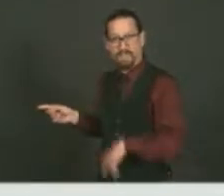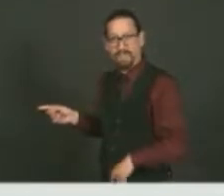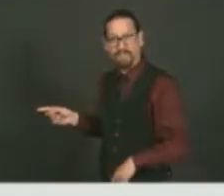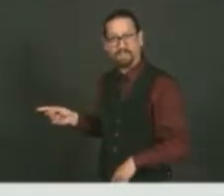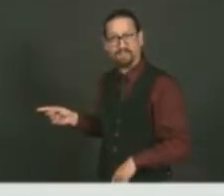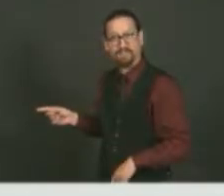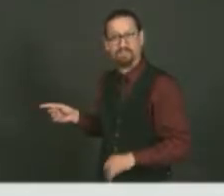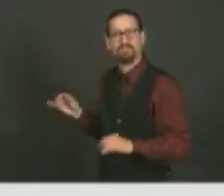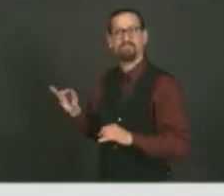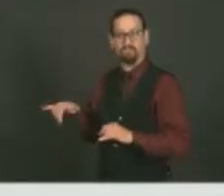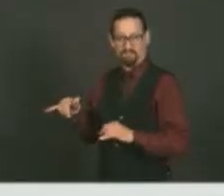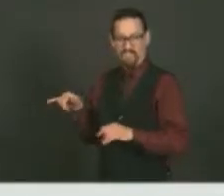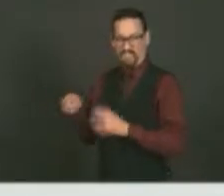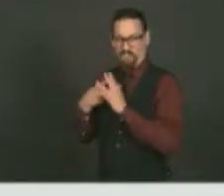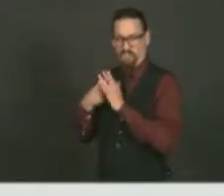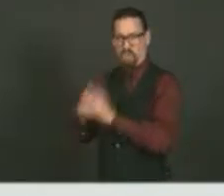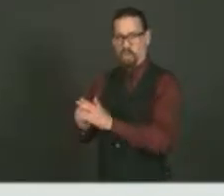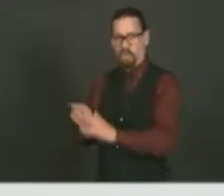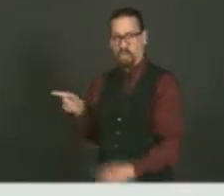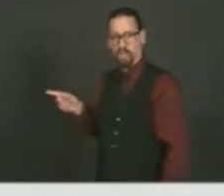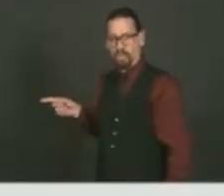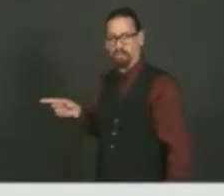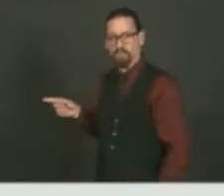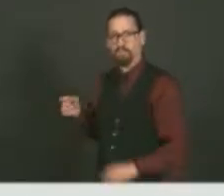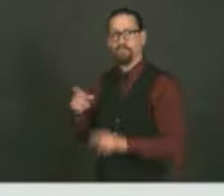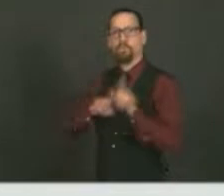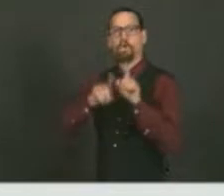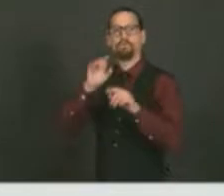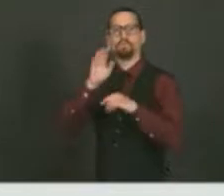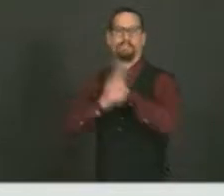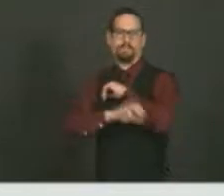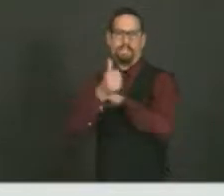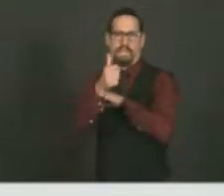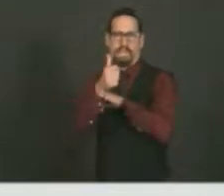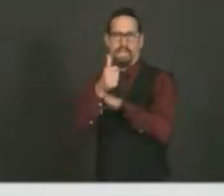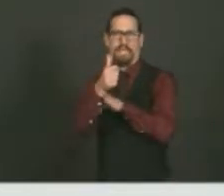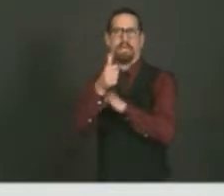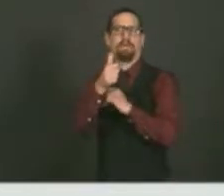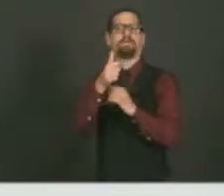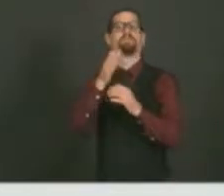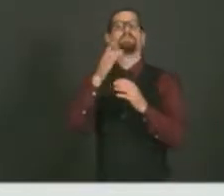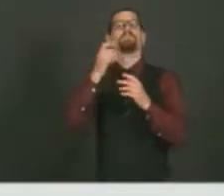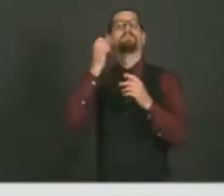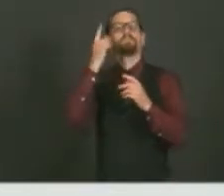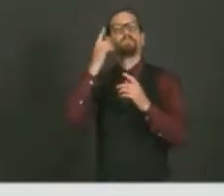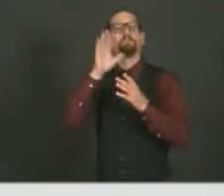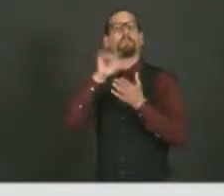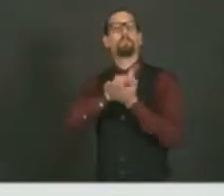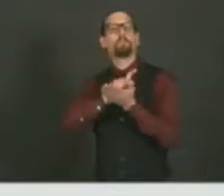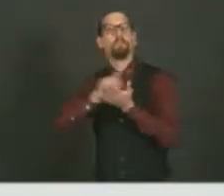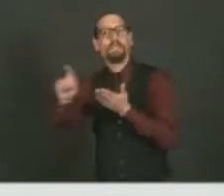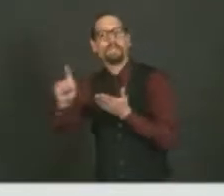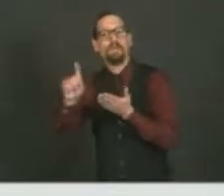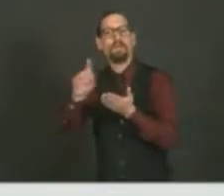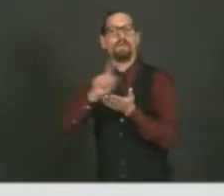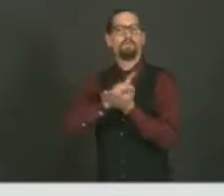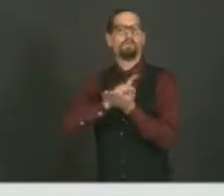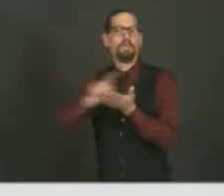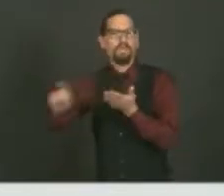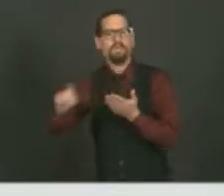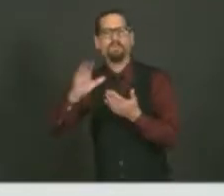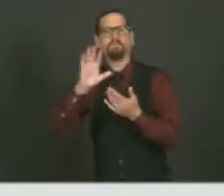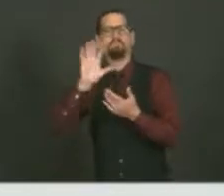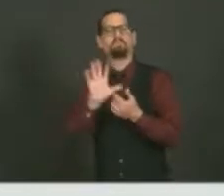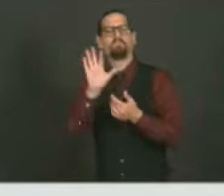10th. That's when Wisconsin had a weekly case rate of 120 cases